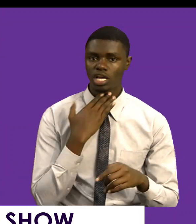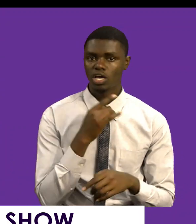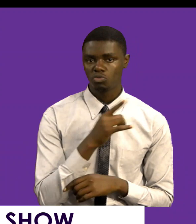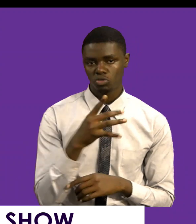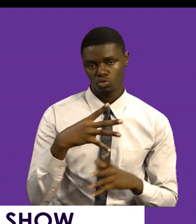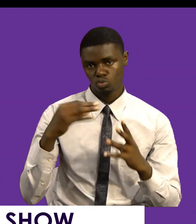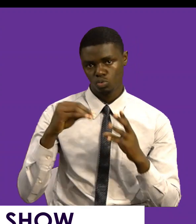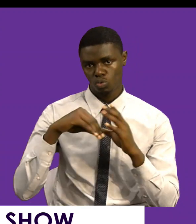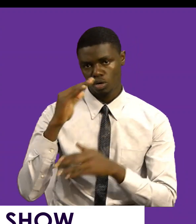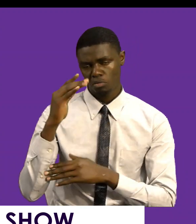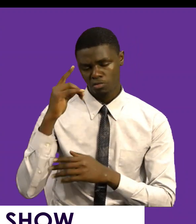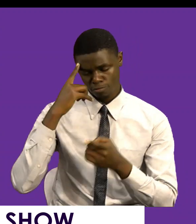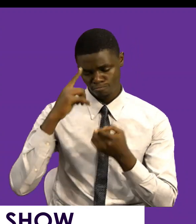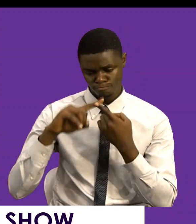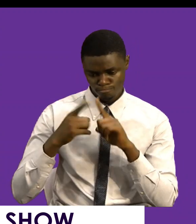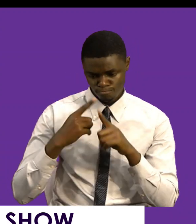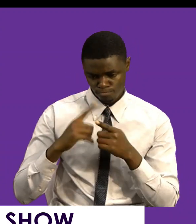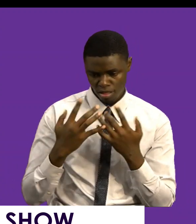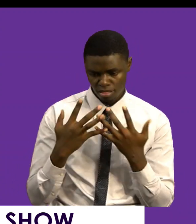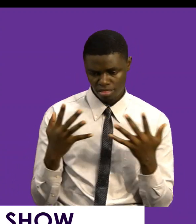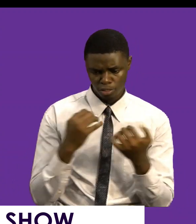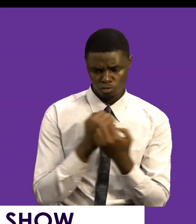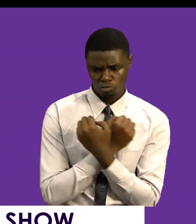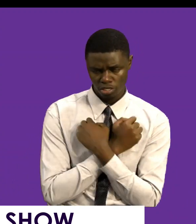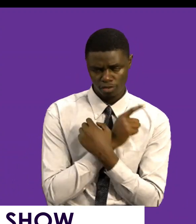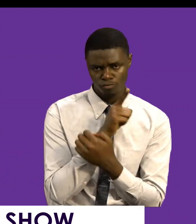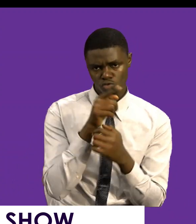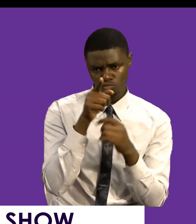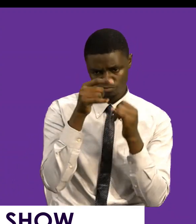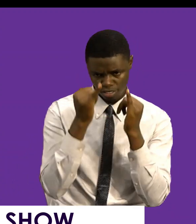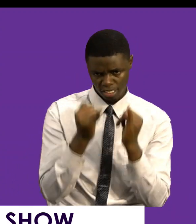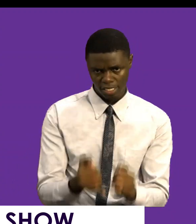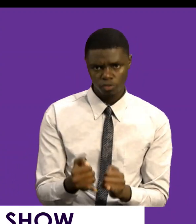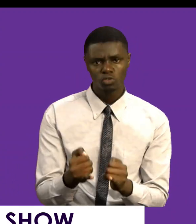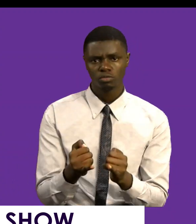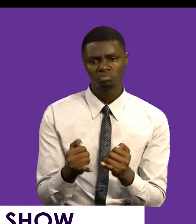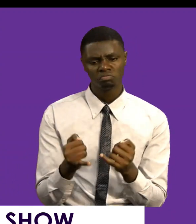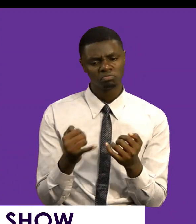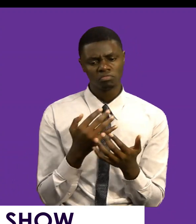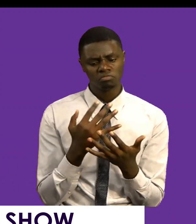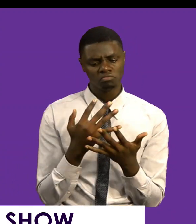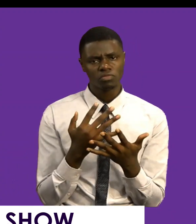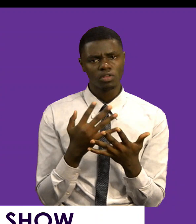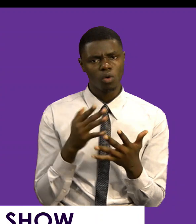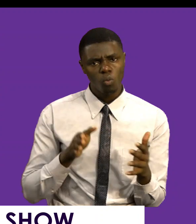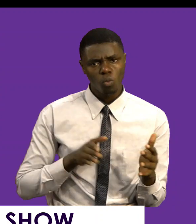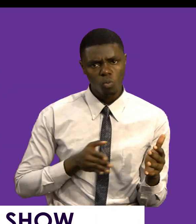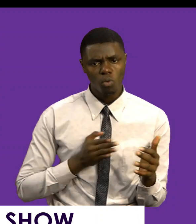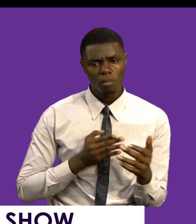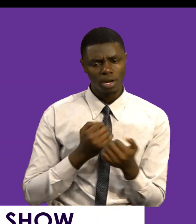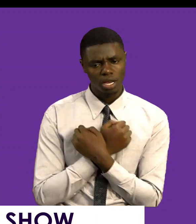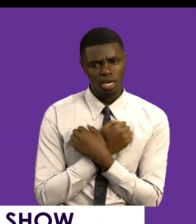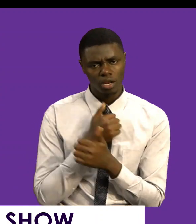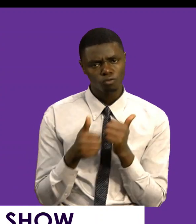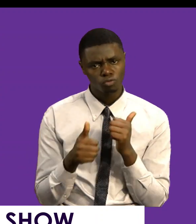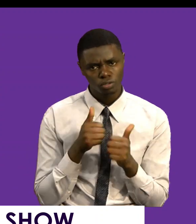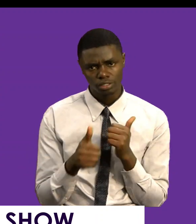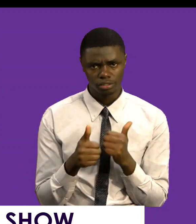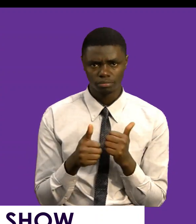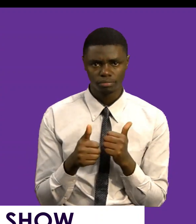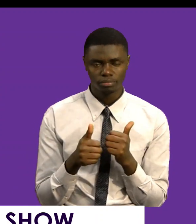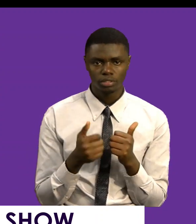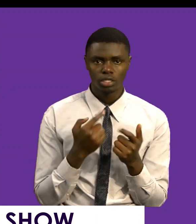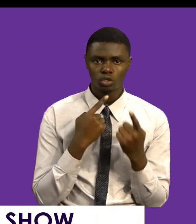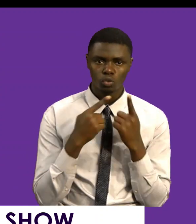go out and think of the things that you love, you as an individual. What is the kind of woman that you love? You know,